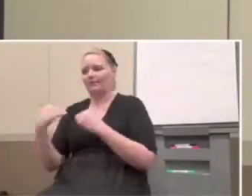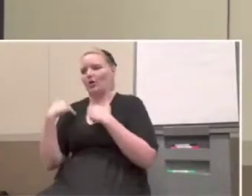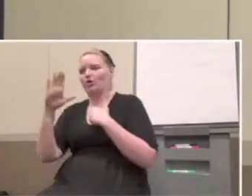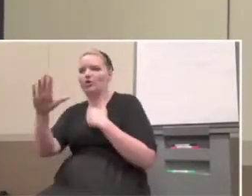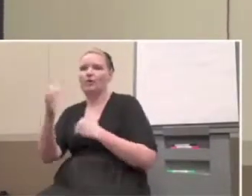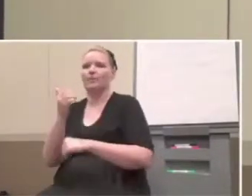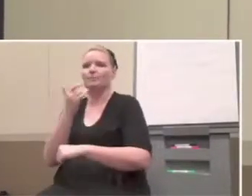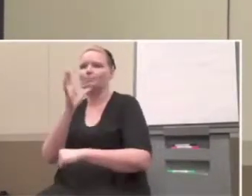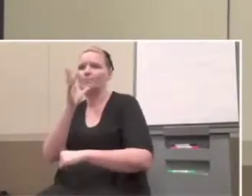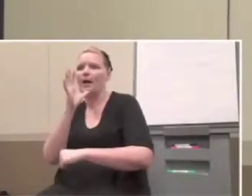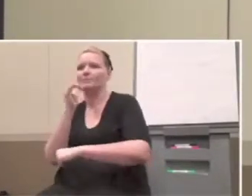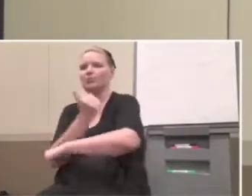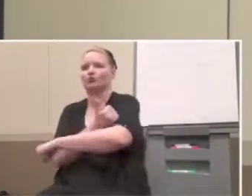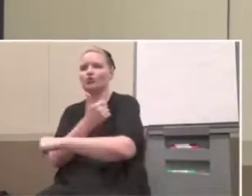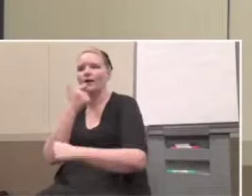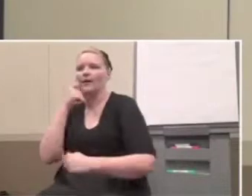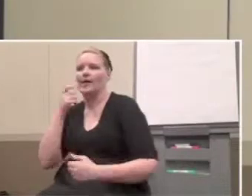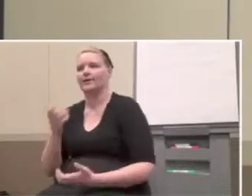addict.